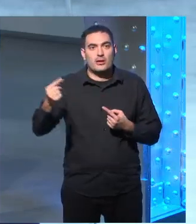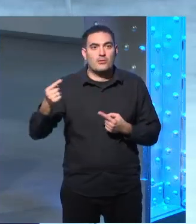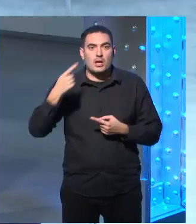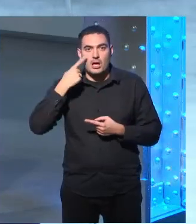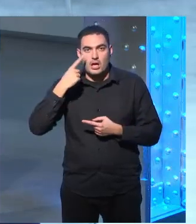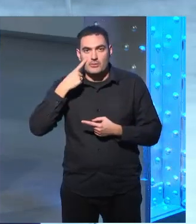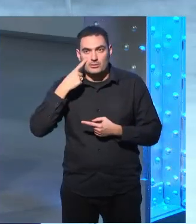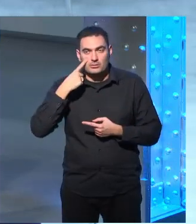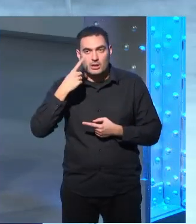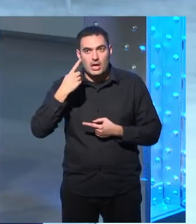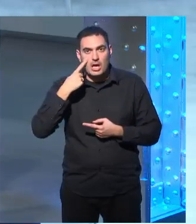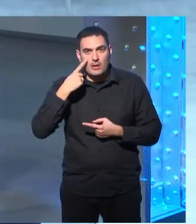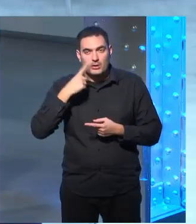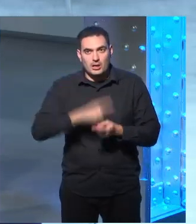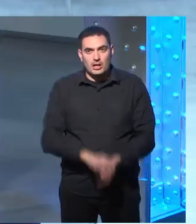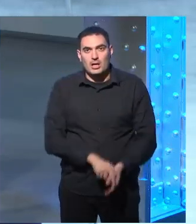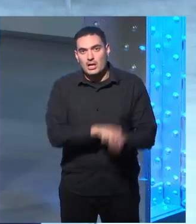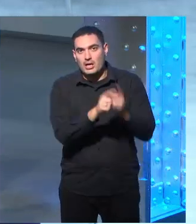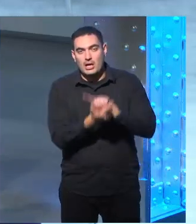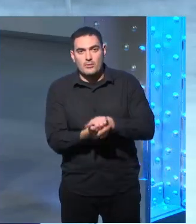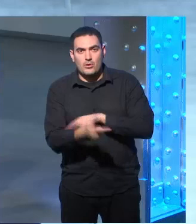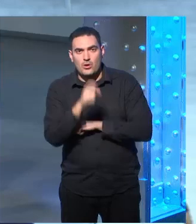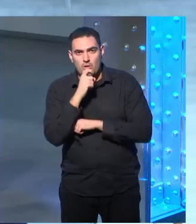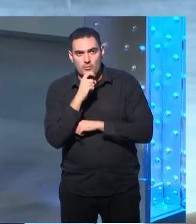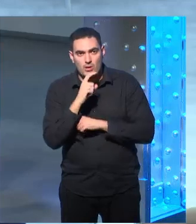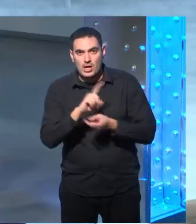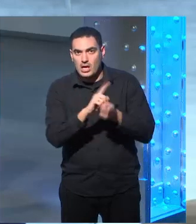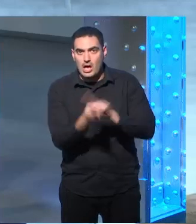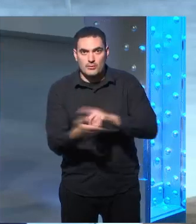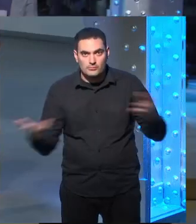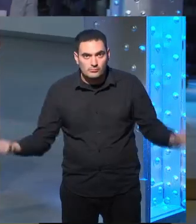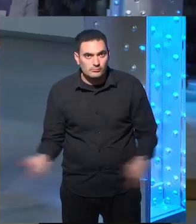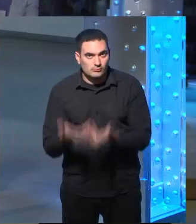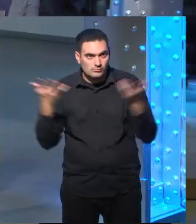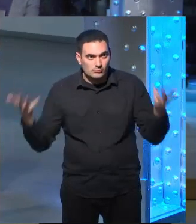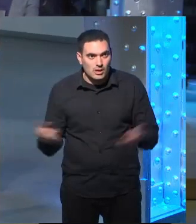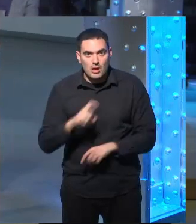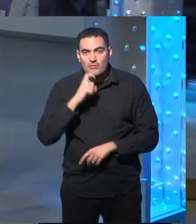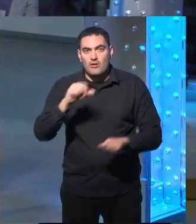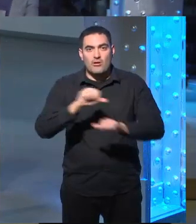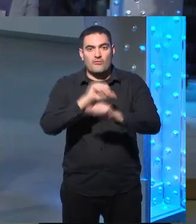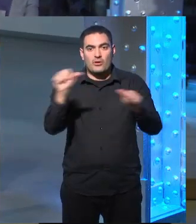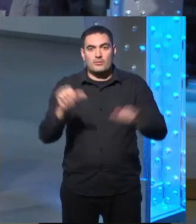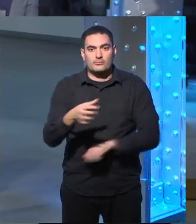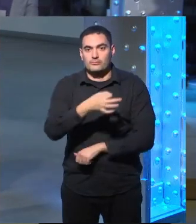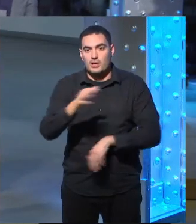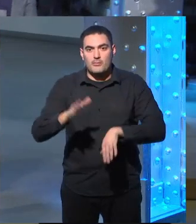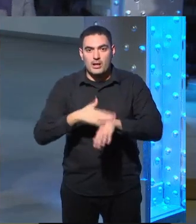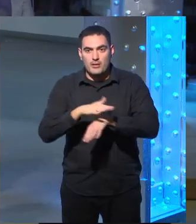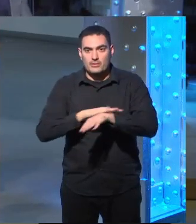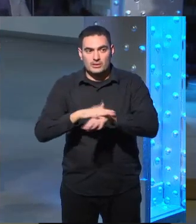all responsible and acknowledgeable for the way we face those changes in the world. This is a great way